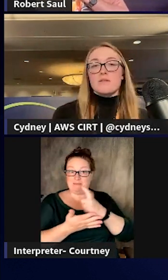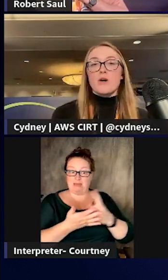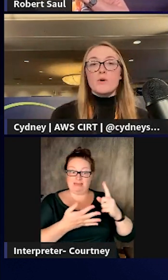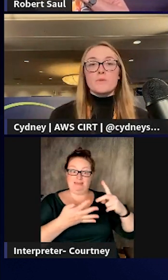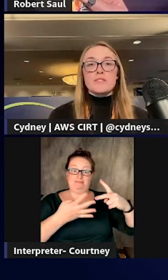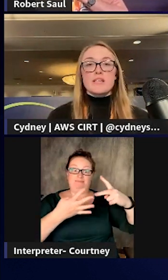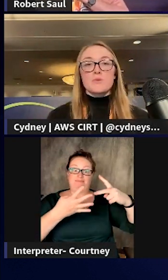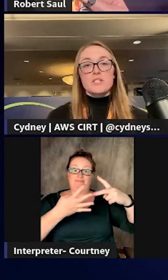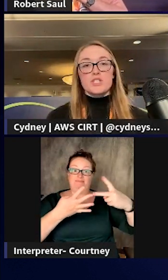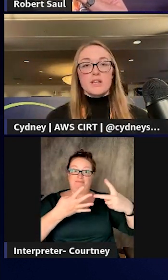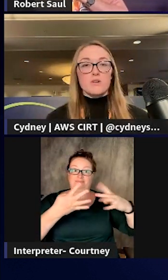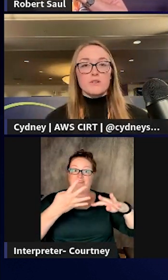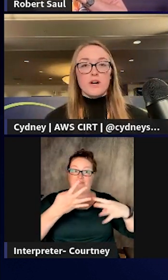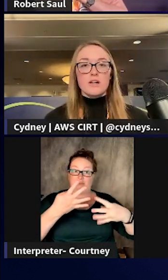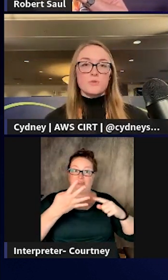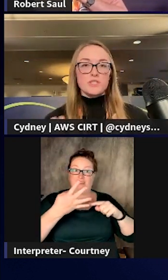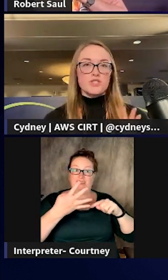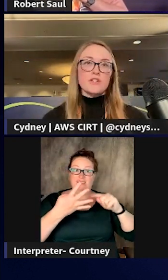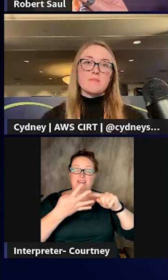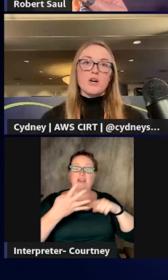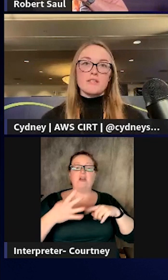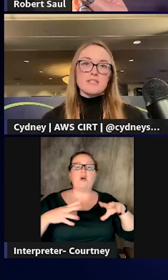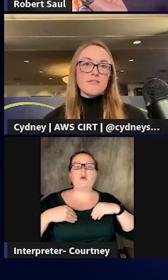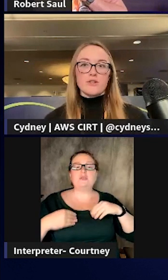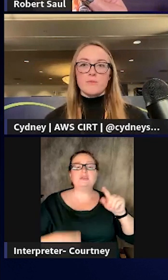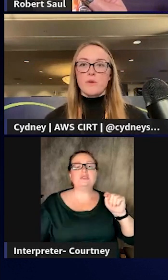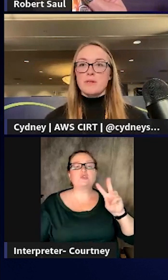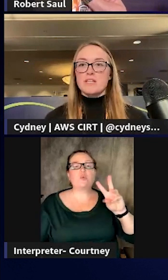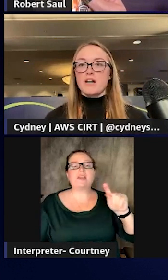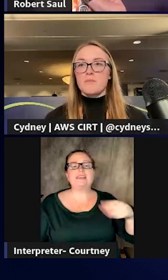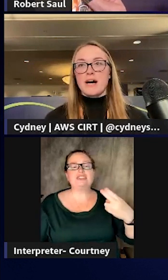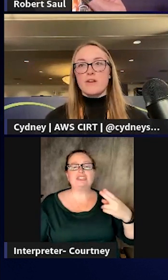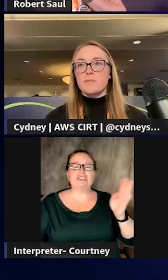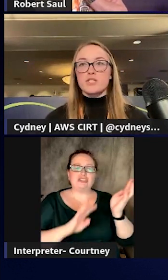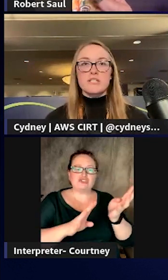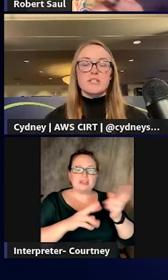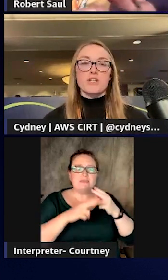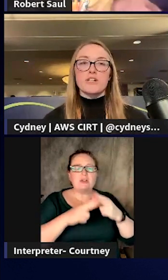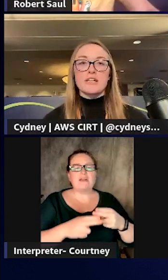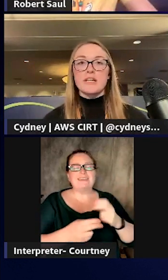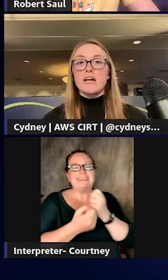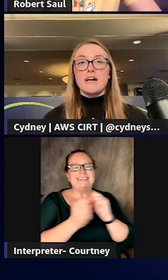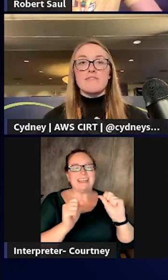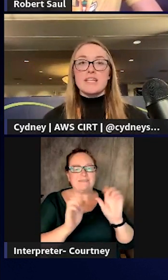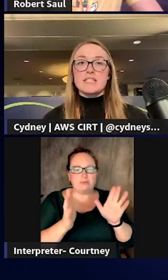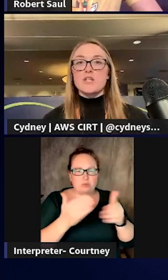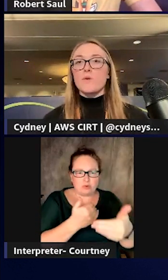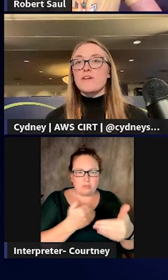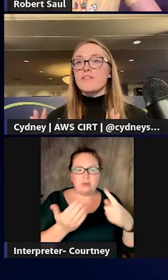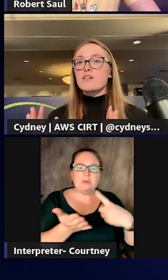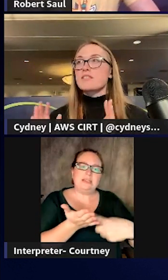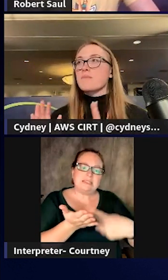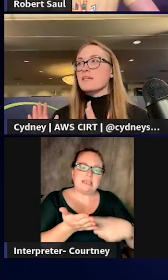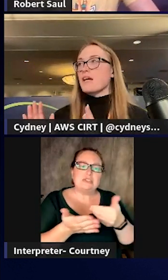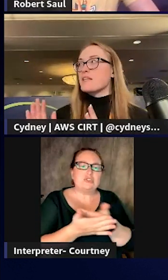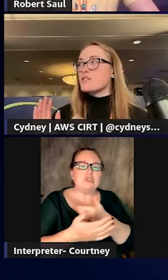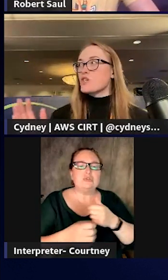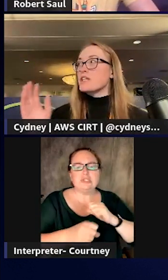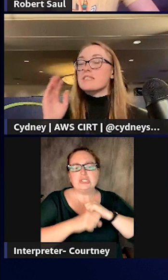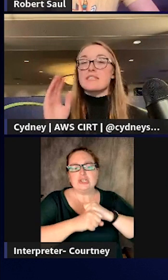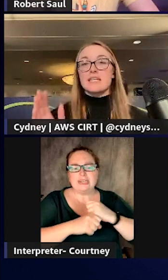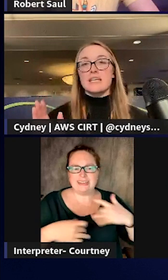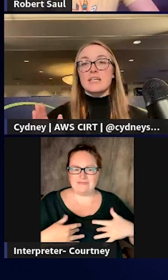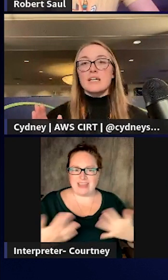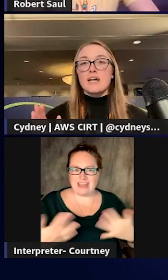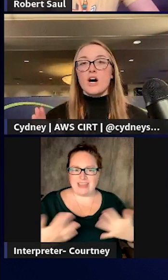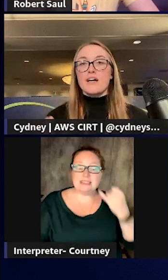response team owns a Twitch channel or a Twitch stream called The Safe Room, where we talk about emerging security events. So if there's something that CIRT